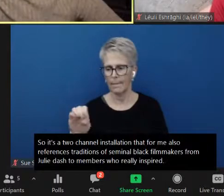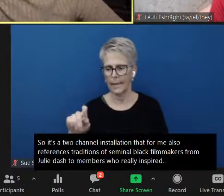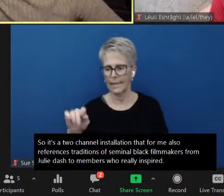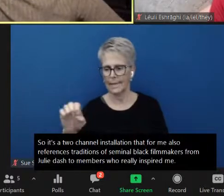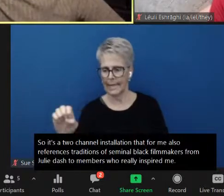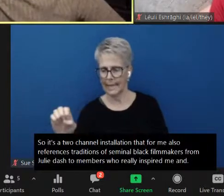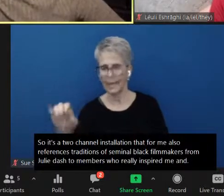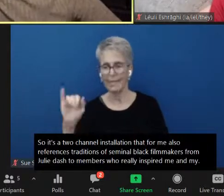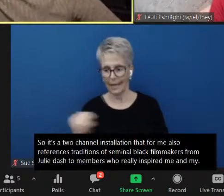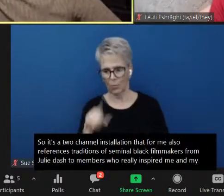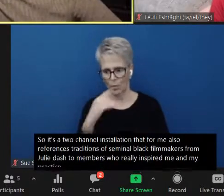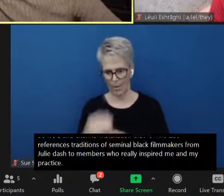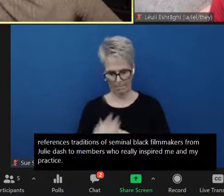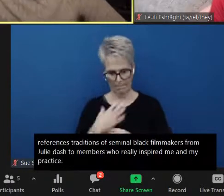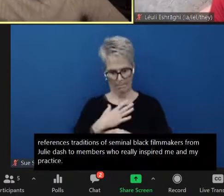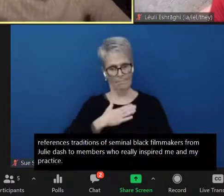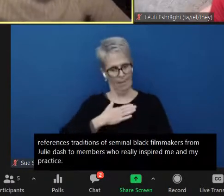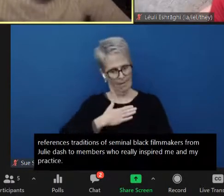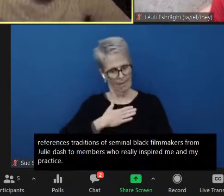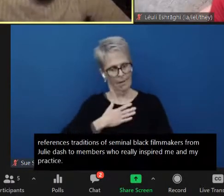inspire me in my practice.